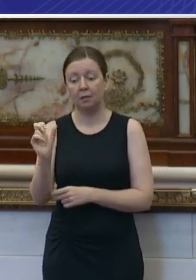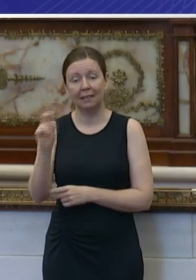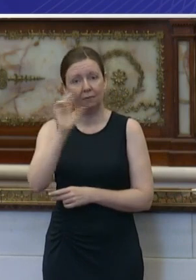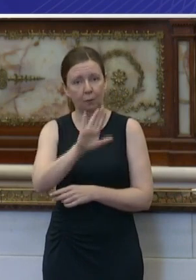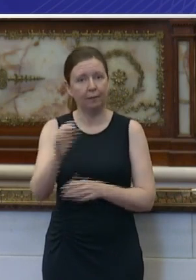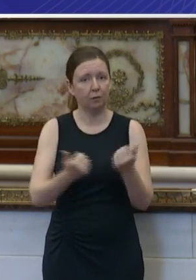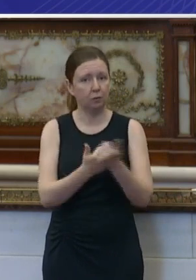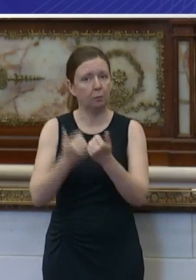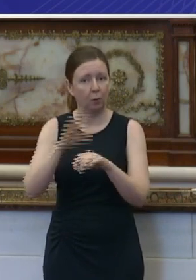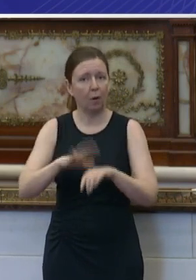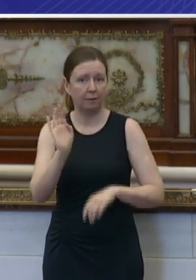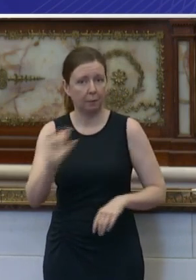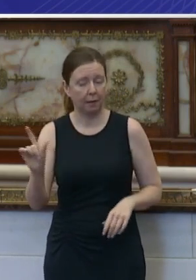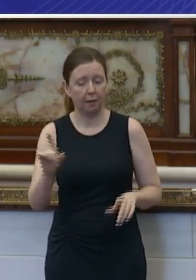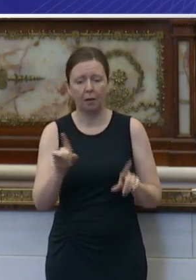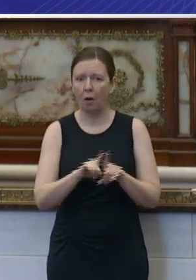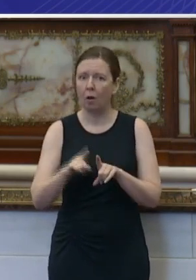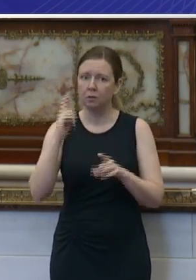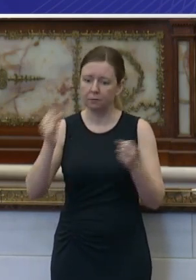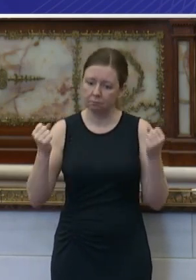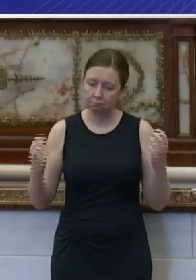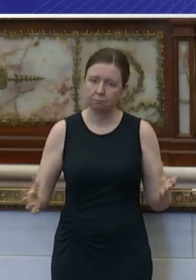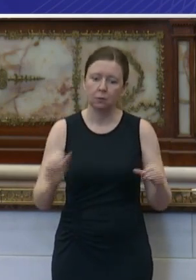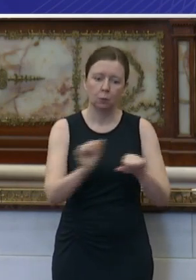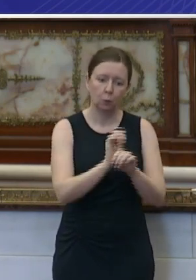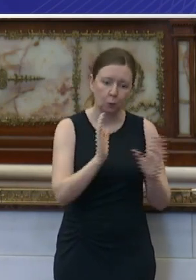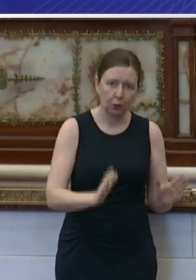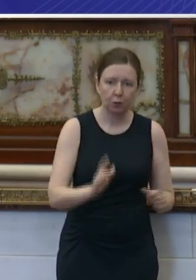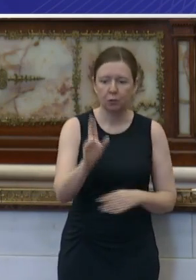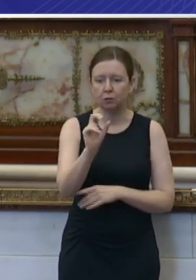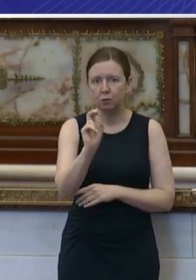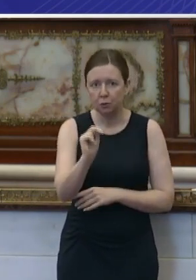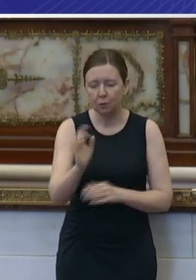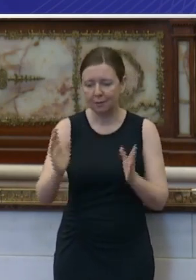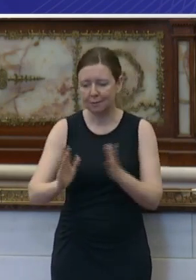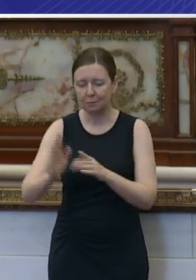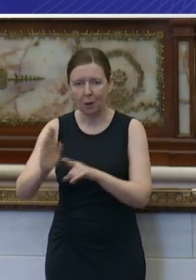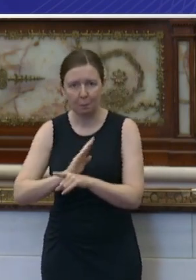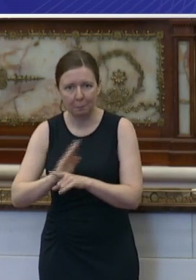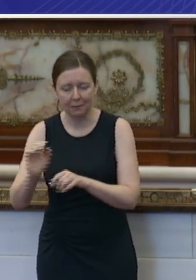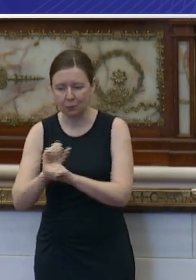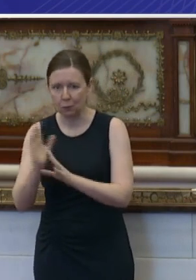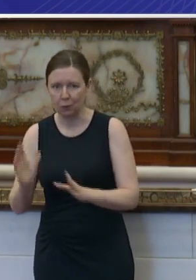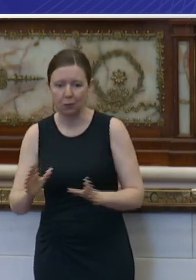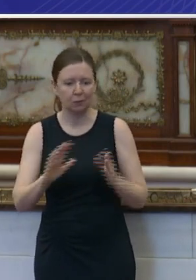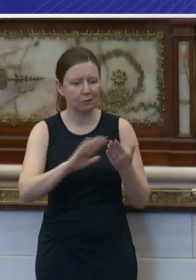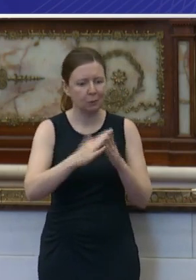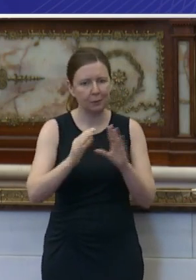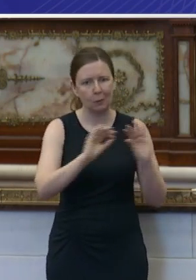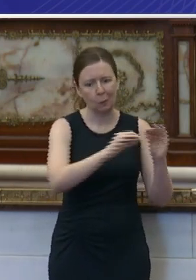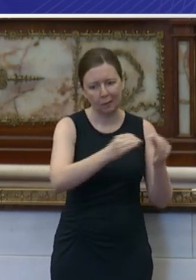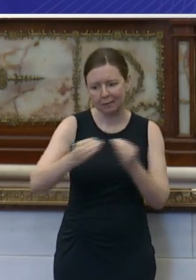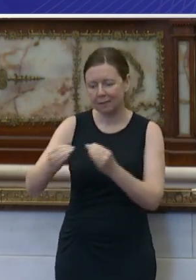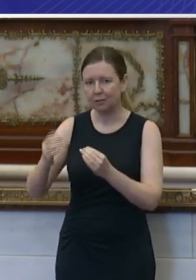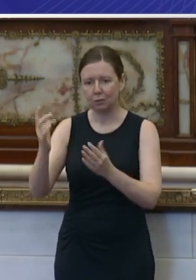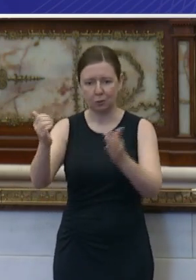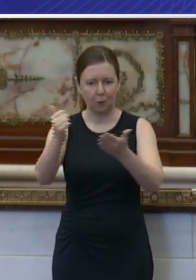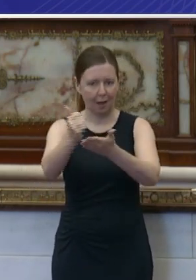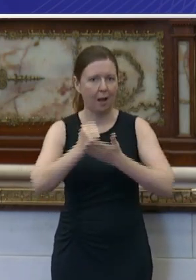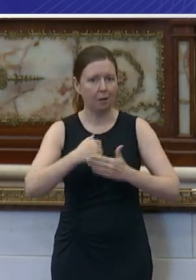bill, and to the countless workers, unions, small business owners, community organizations who contributed to